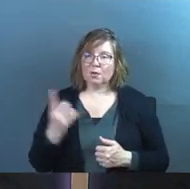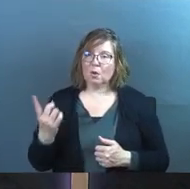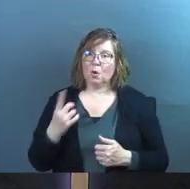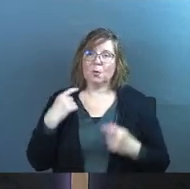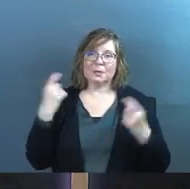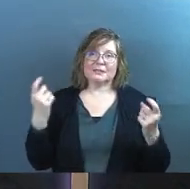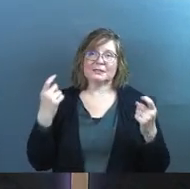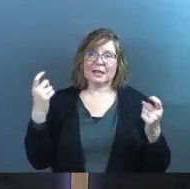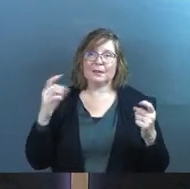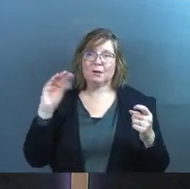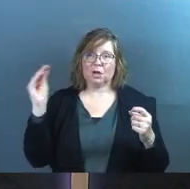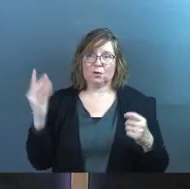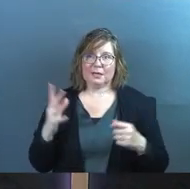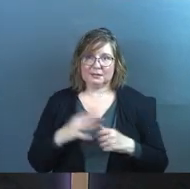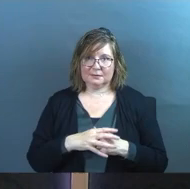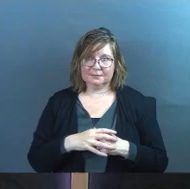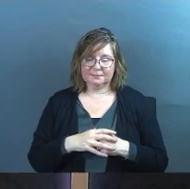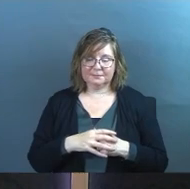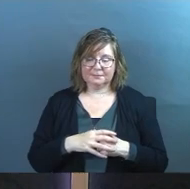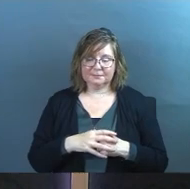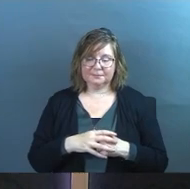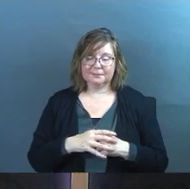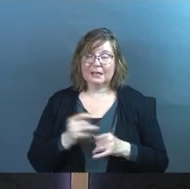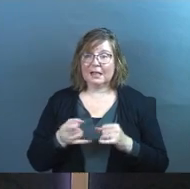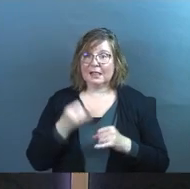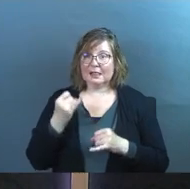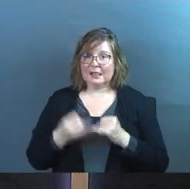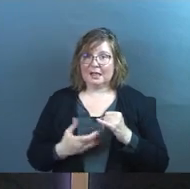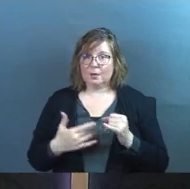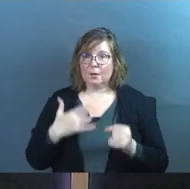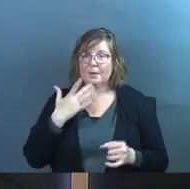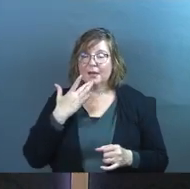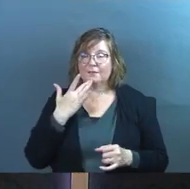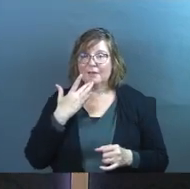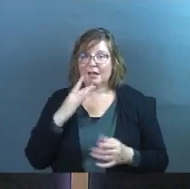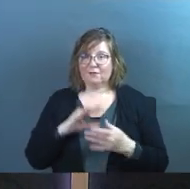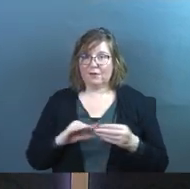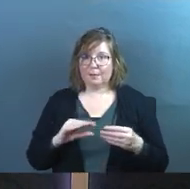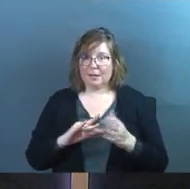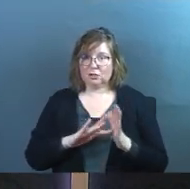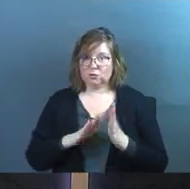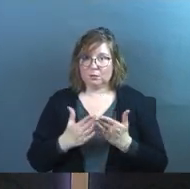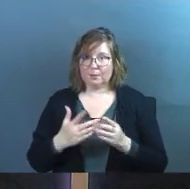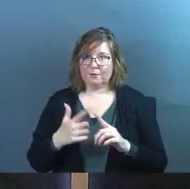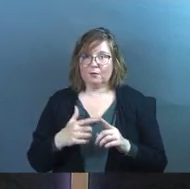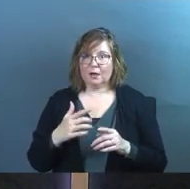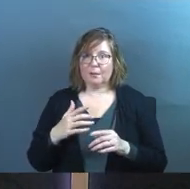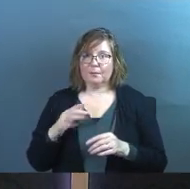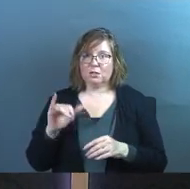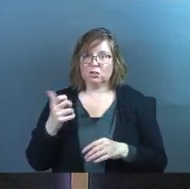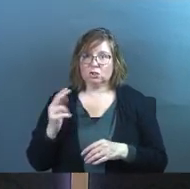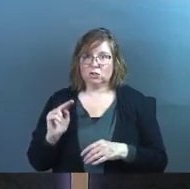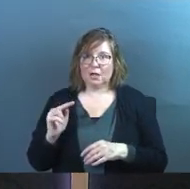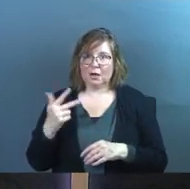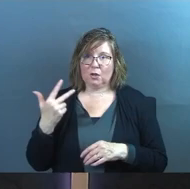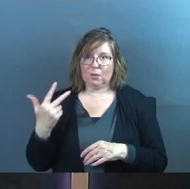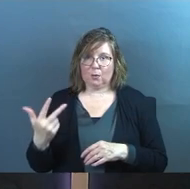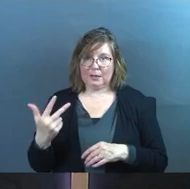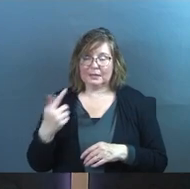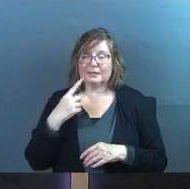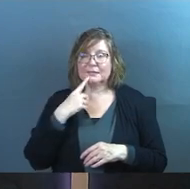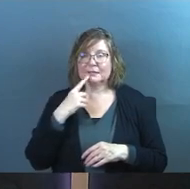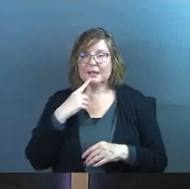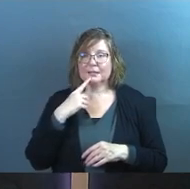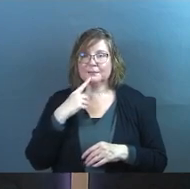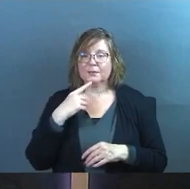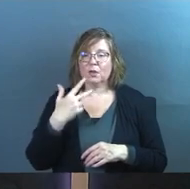Always celebrate grace. Last thing, one of my favorite passages in scripture comes from the book of John, chapter 3. It says